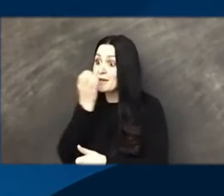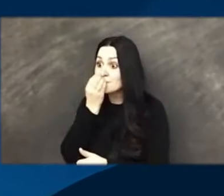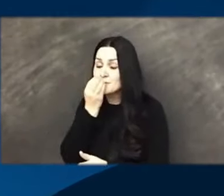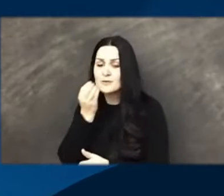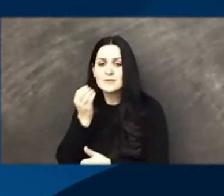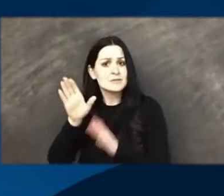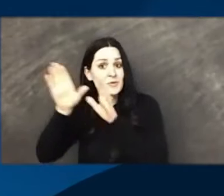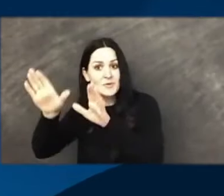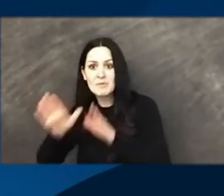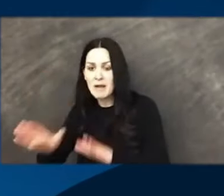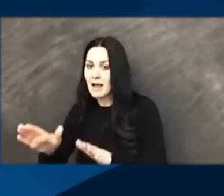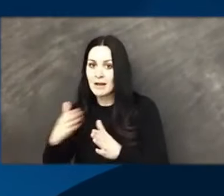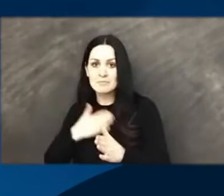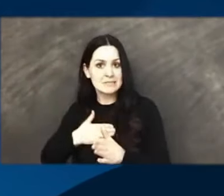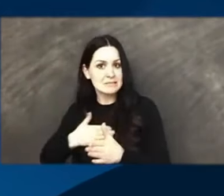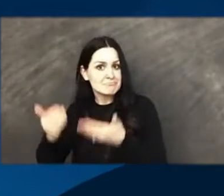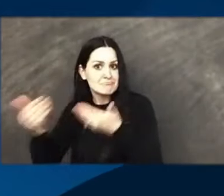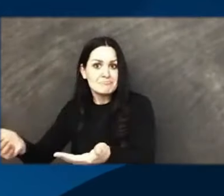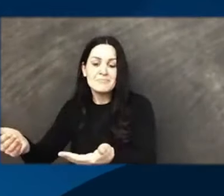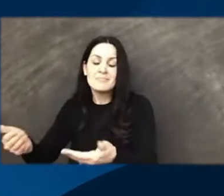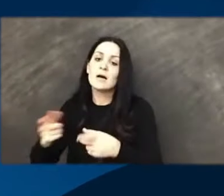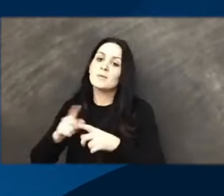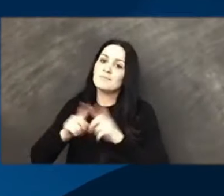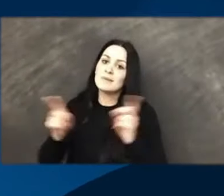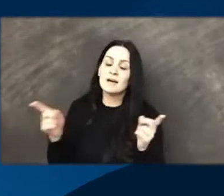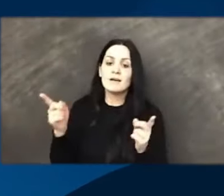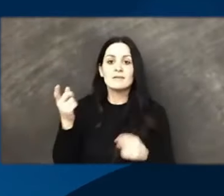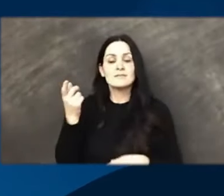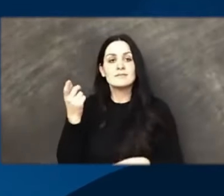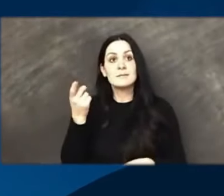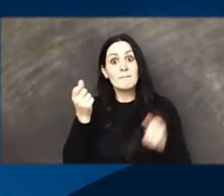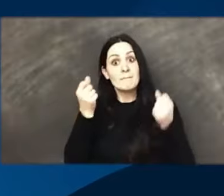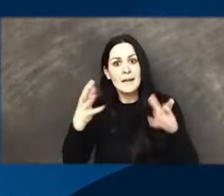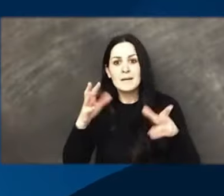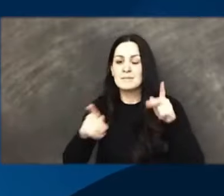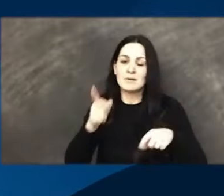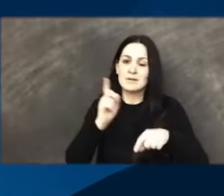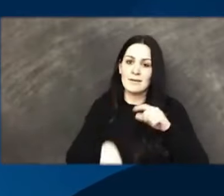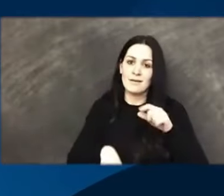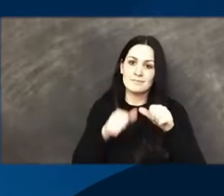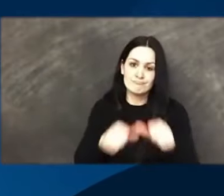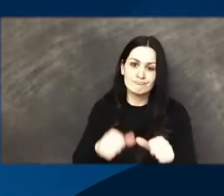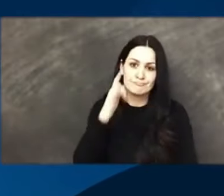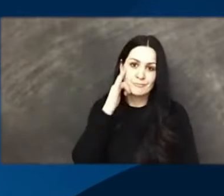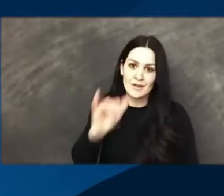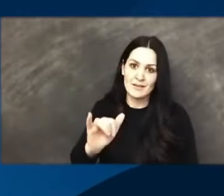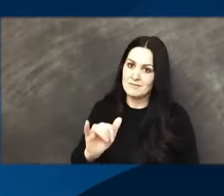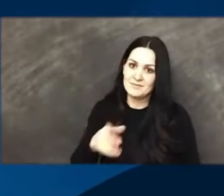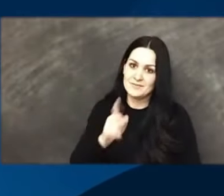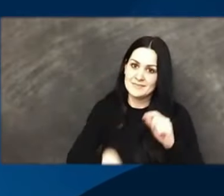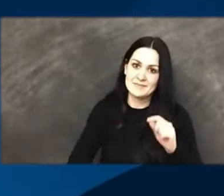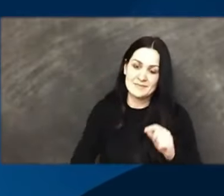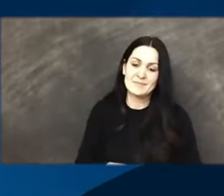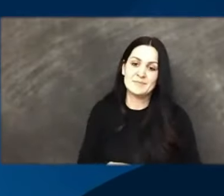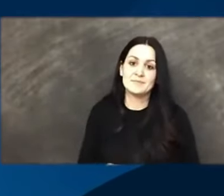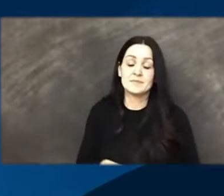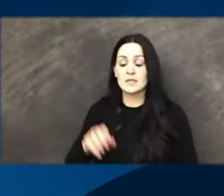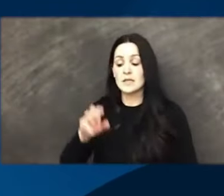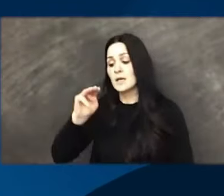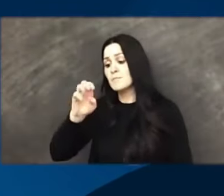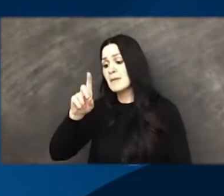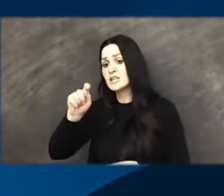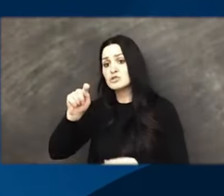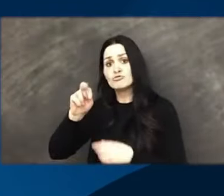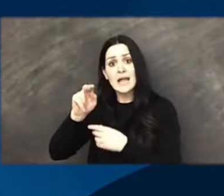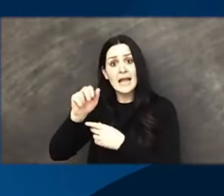to do. But like I said, it's not sustainable for maybe even the majority of people. A Mediterranean